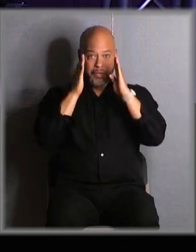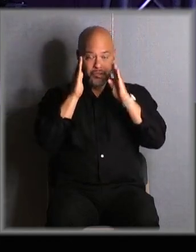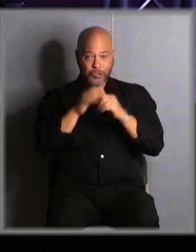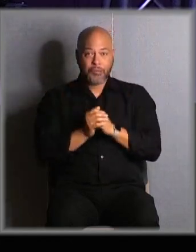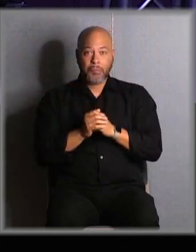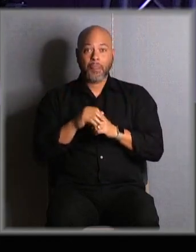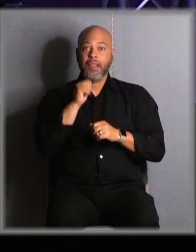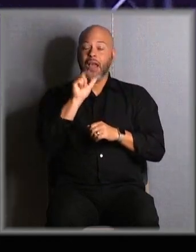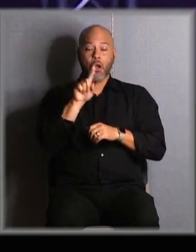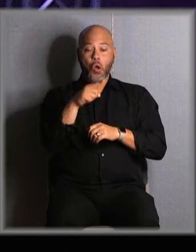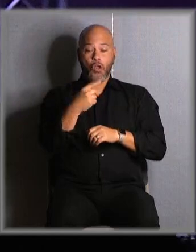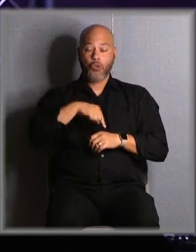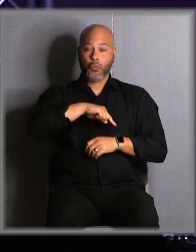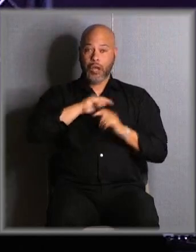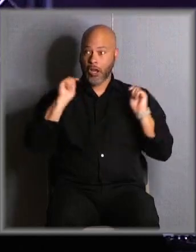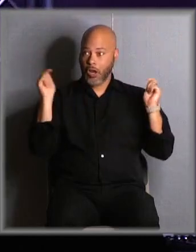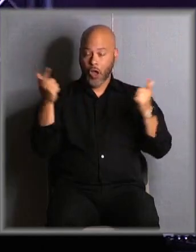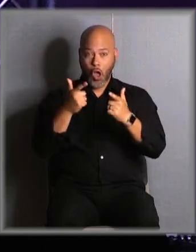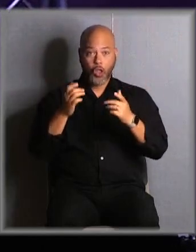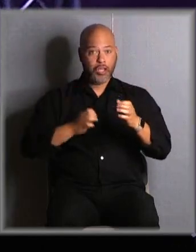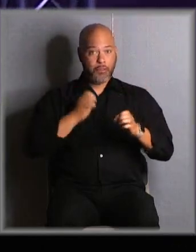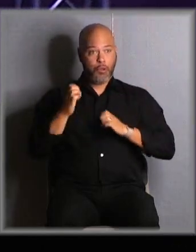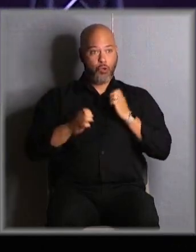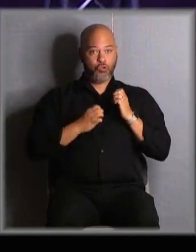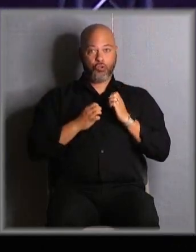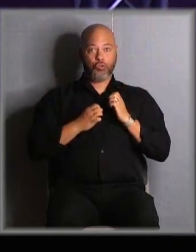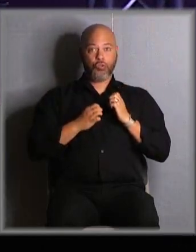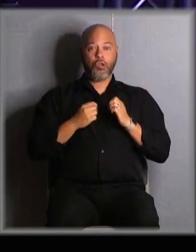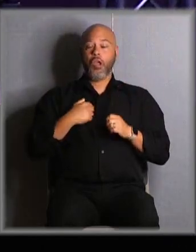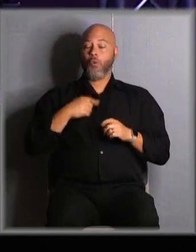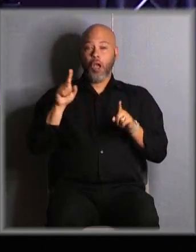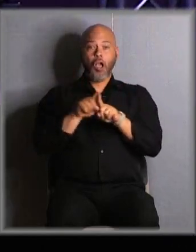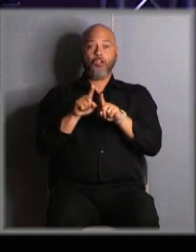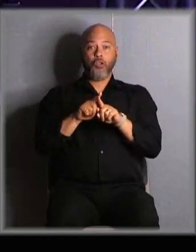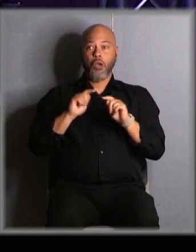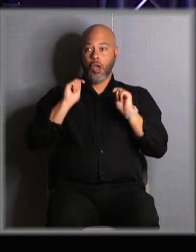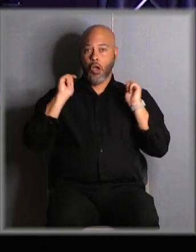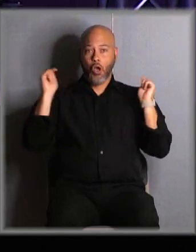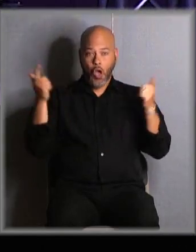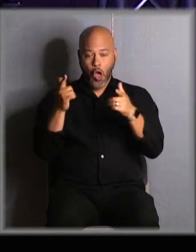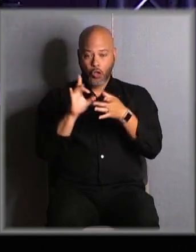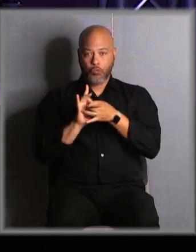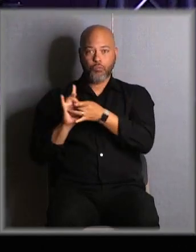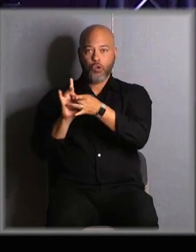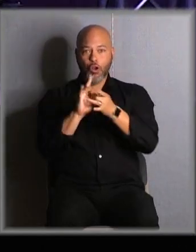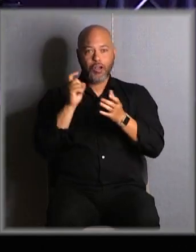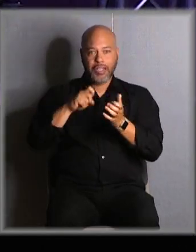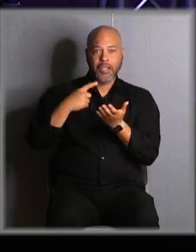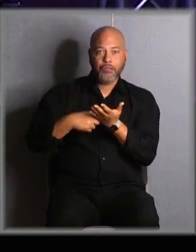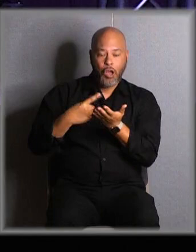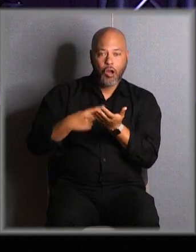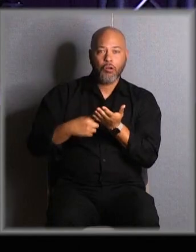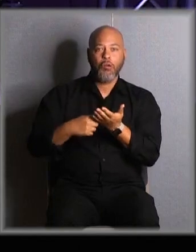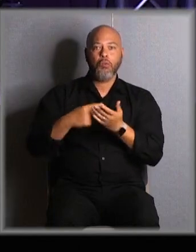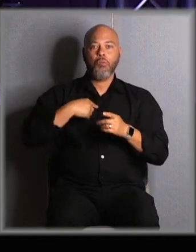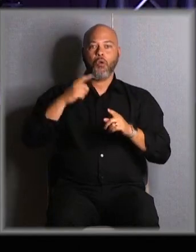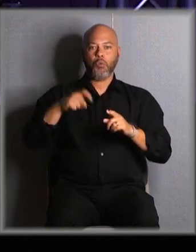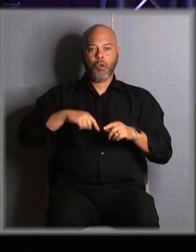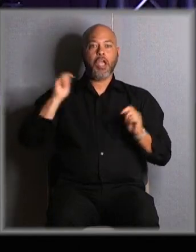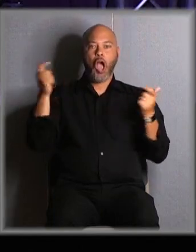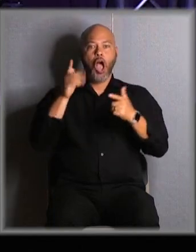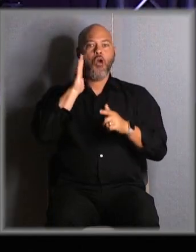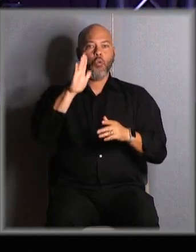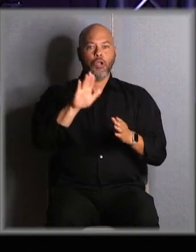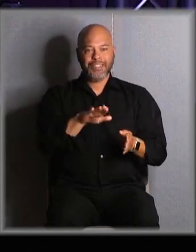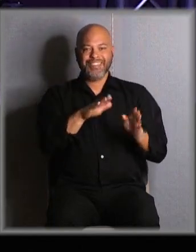Not only are we all emotional, and not only are we all communal, but we all mortal. What do you